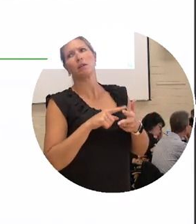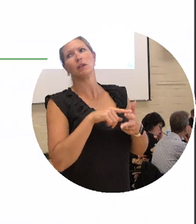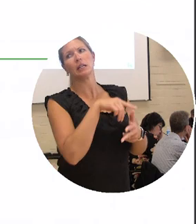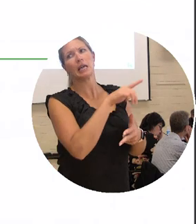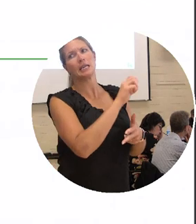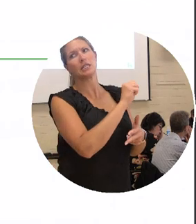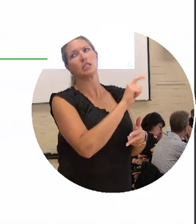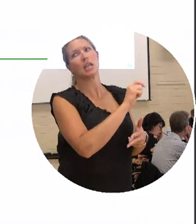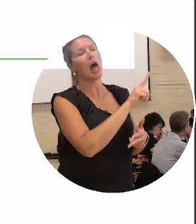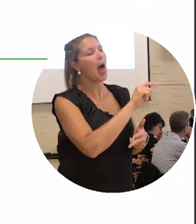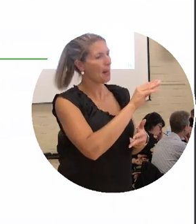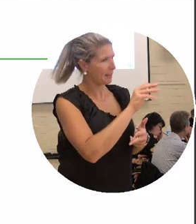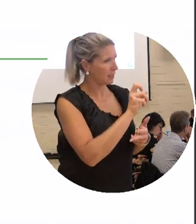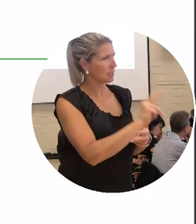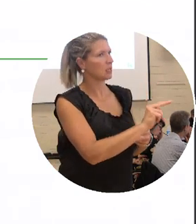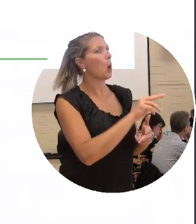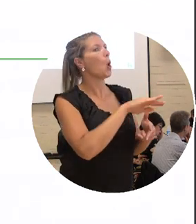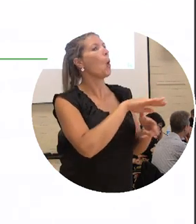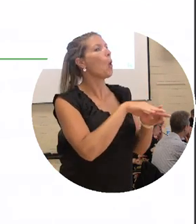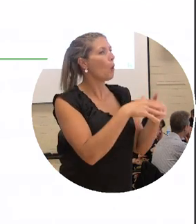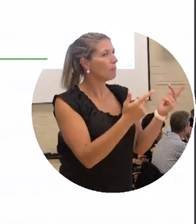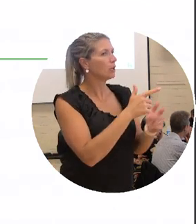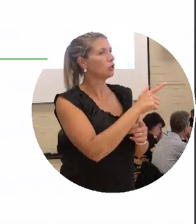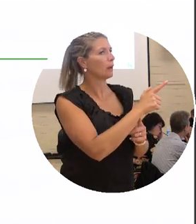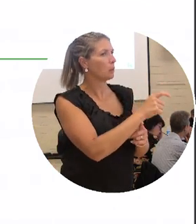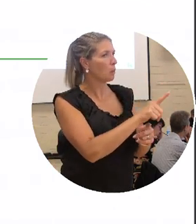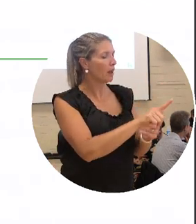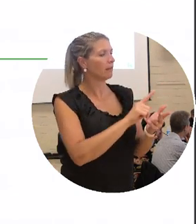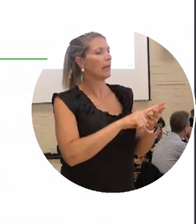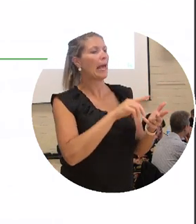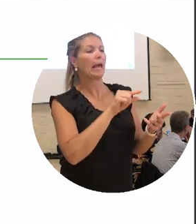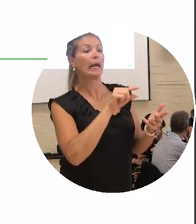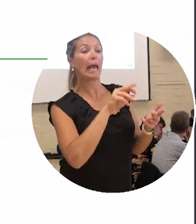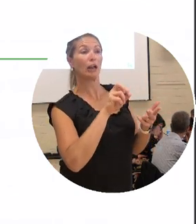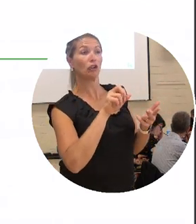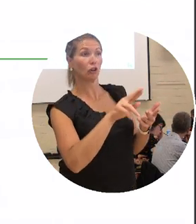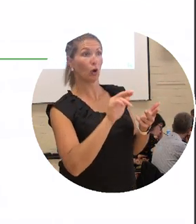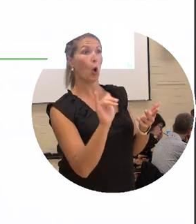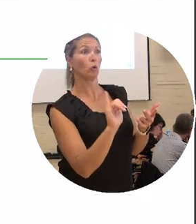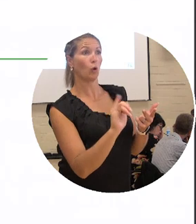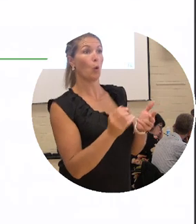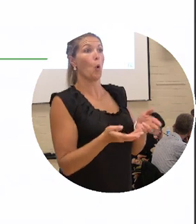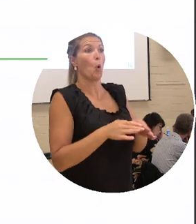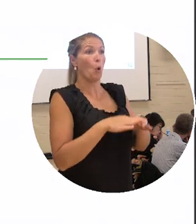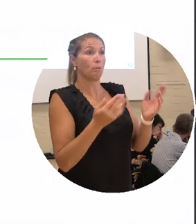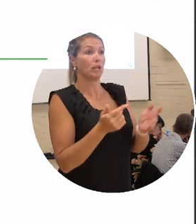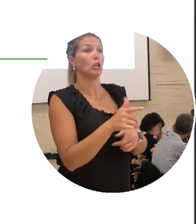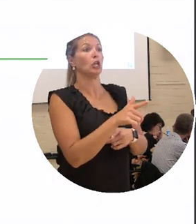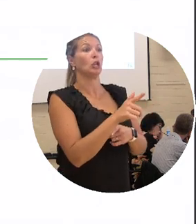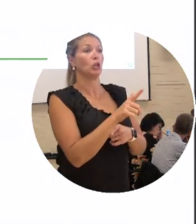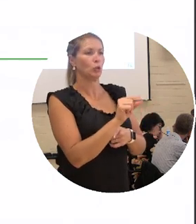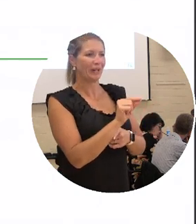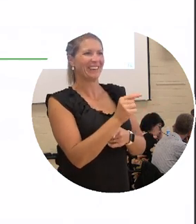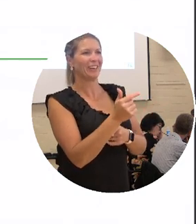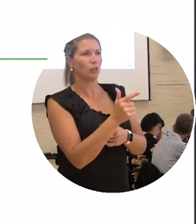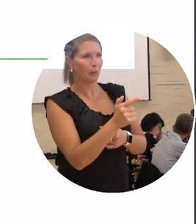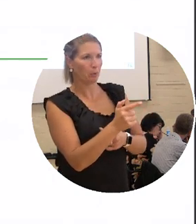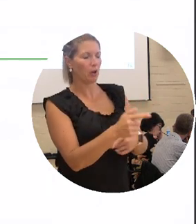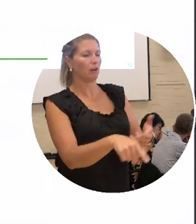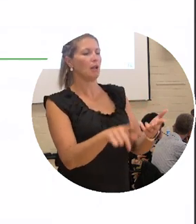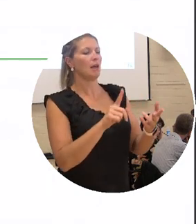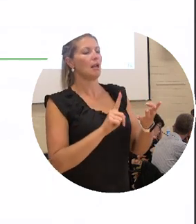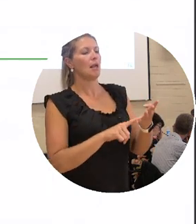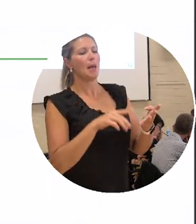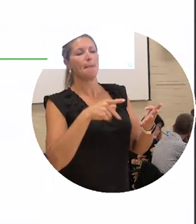again, awarded and similar, spring 2021. Paradise Intermediate, again, looking